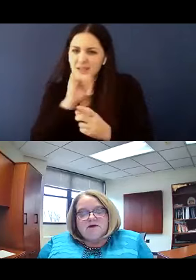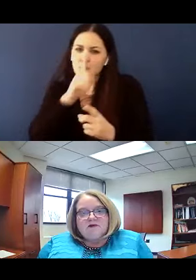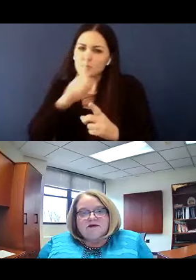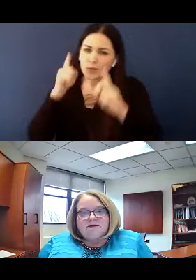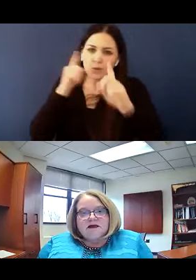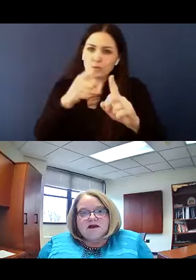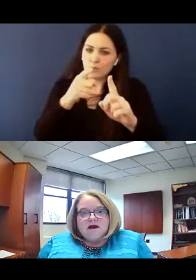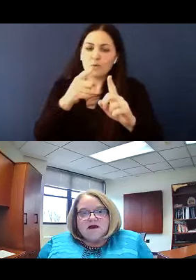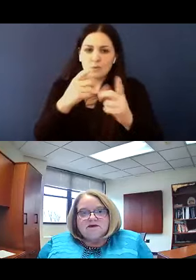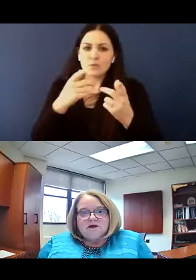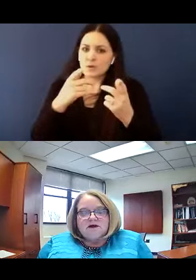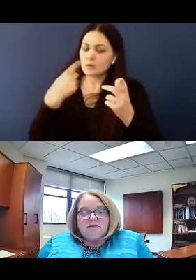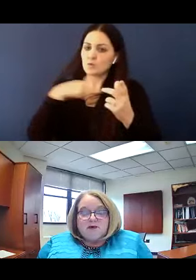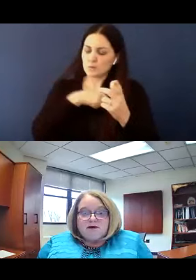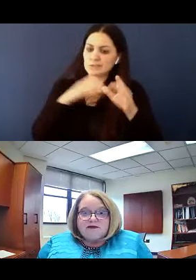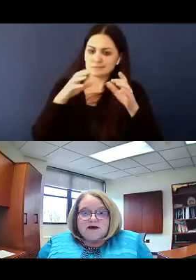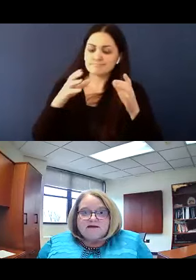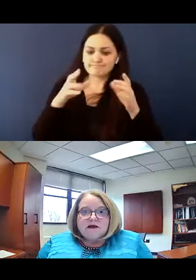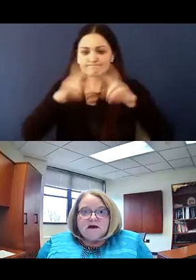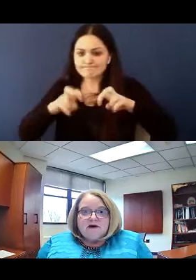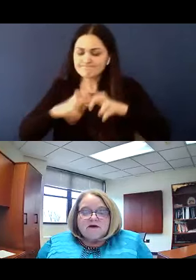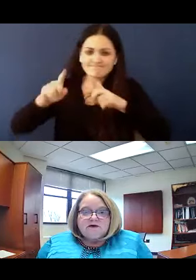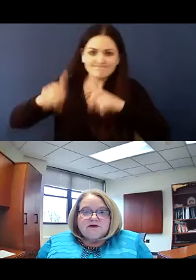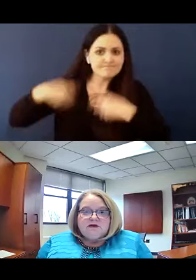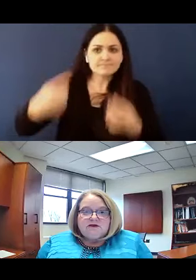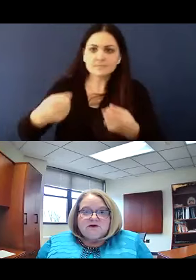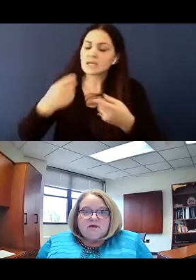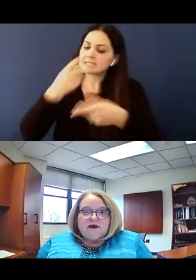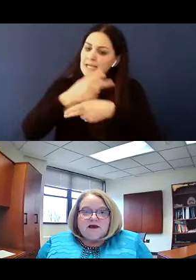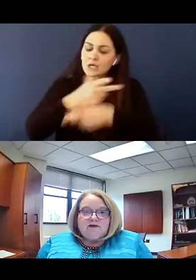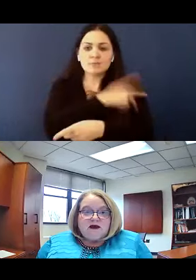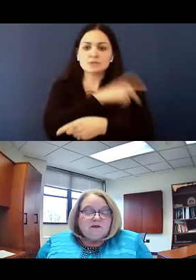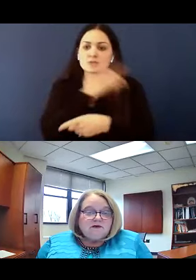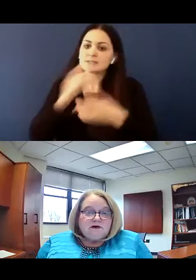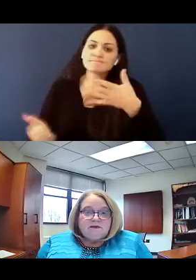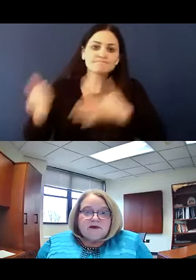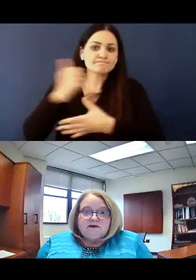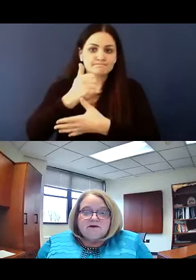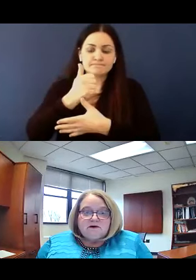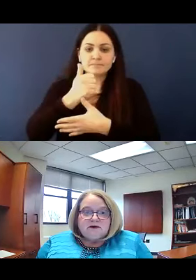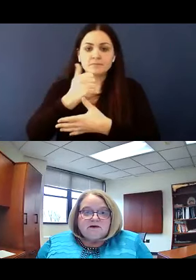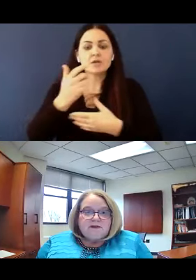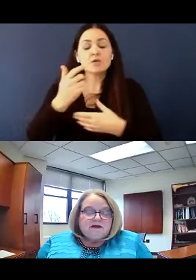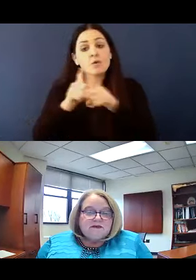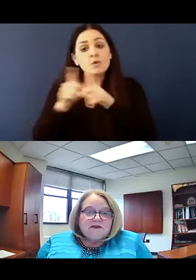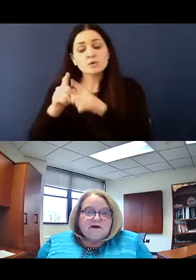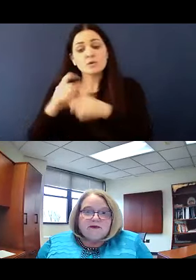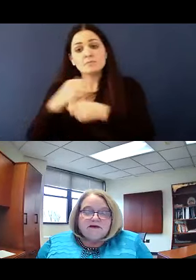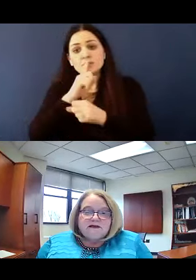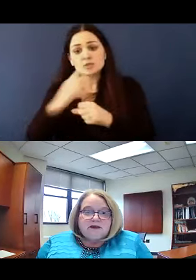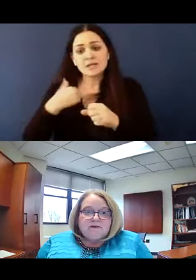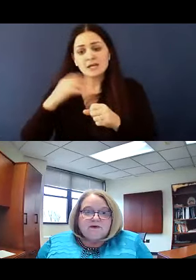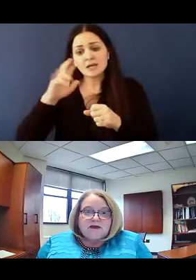need the care throughout the state is really important to us, but also to ensure that we have the ECMO therapies or the renal